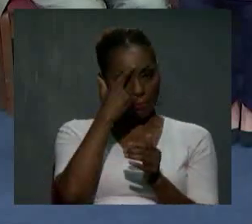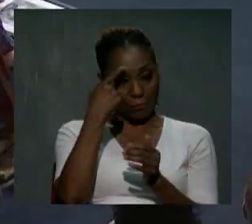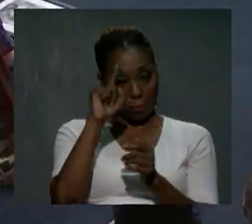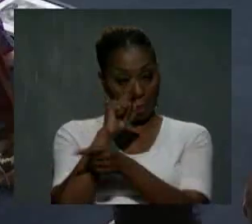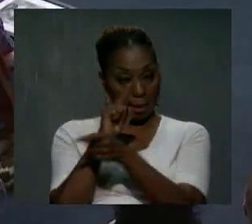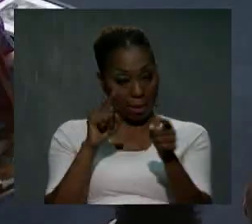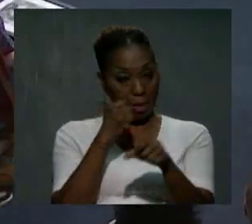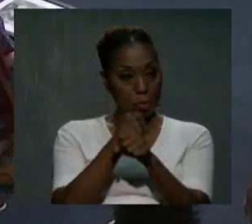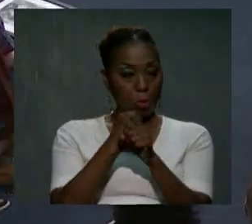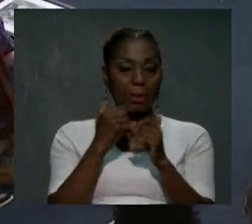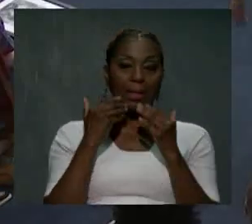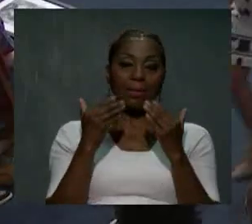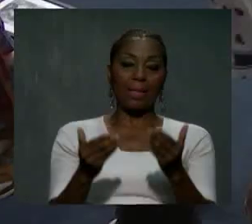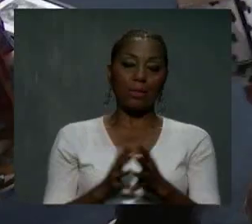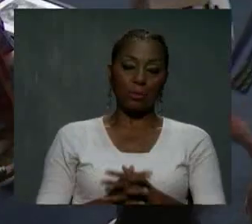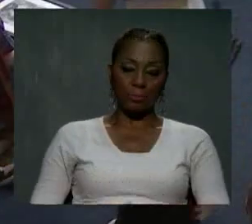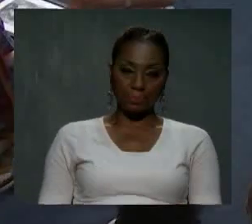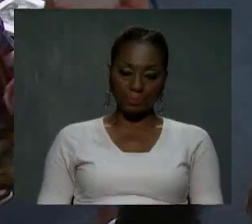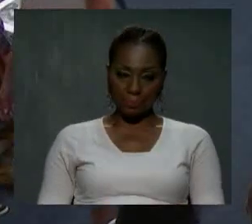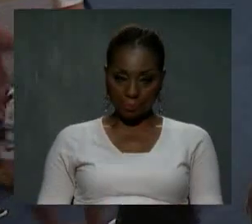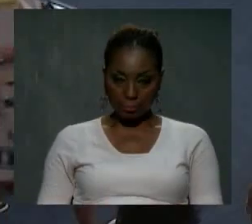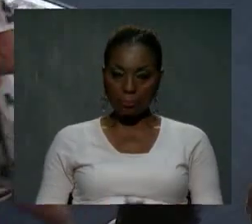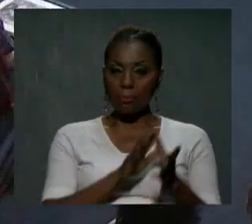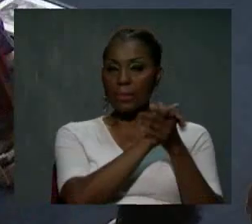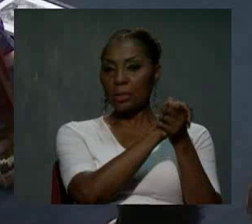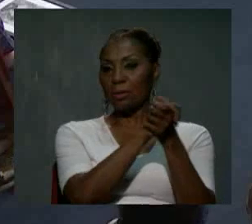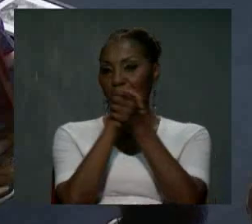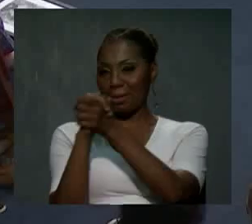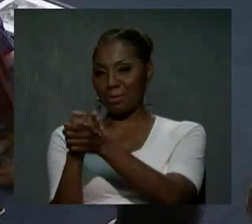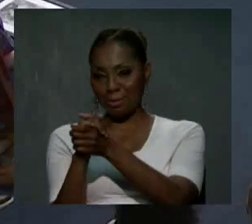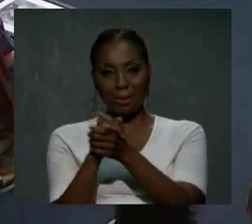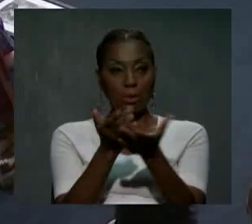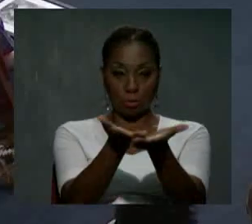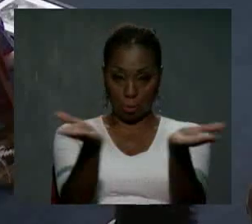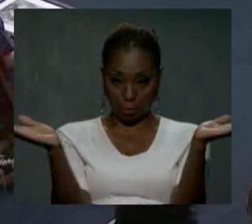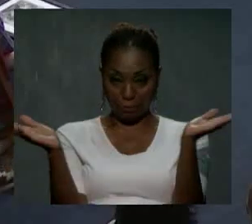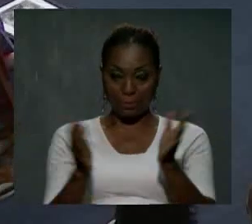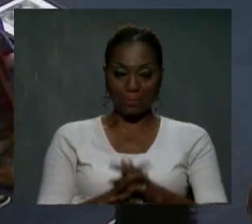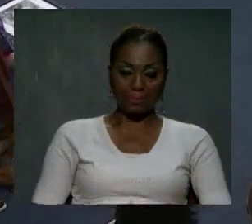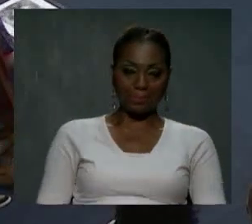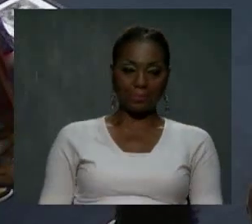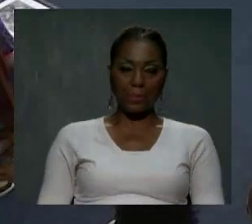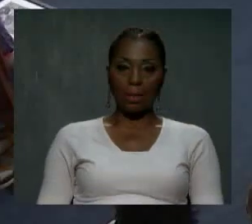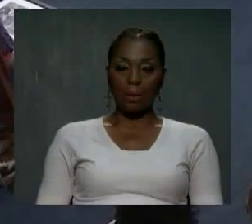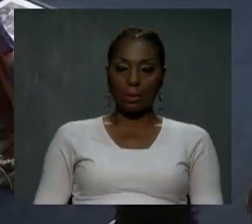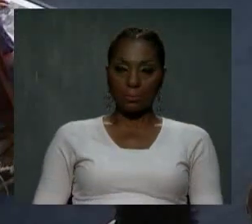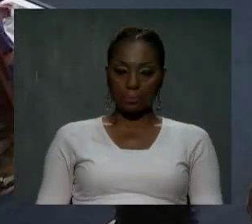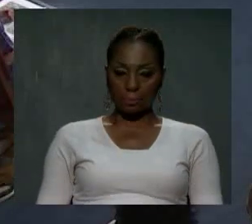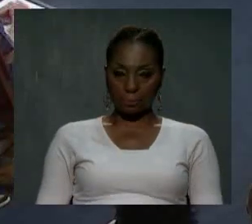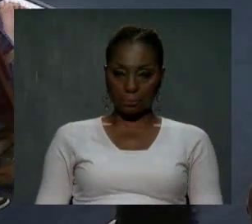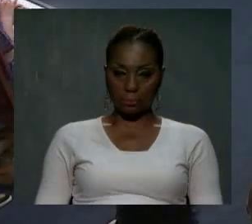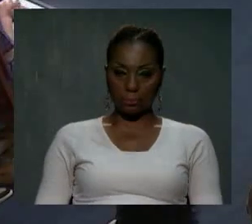you. Thank you very much, and congratulations to all of you.